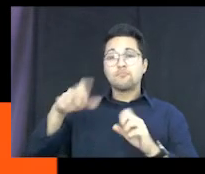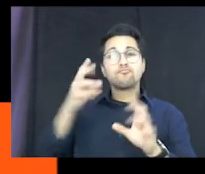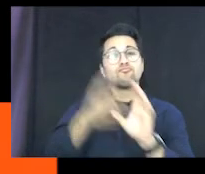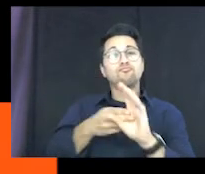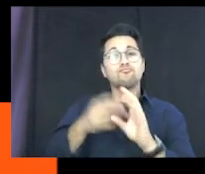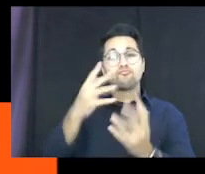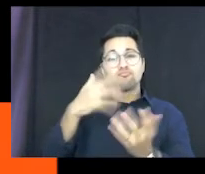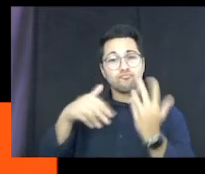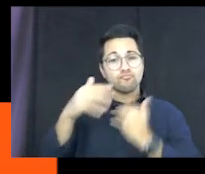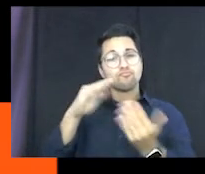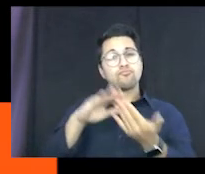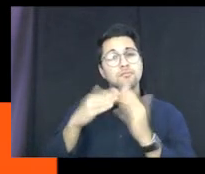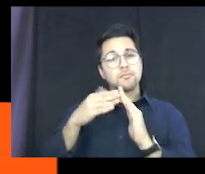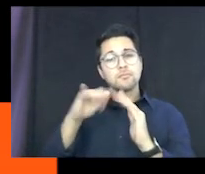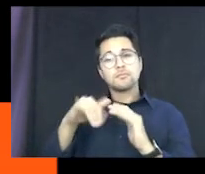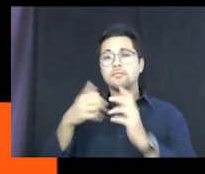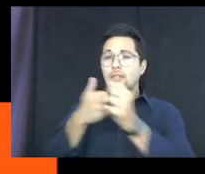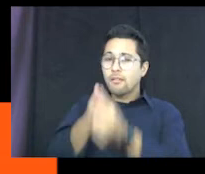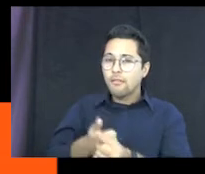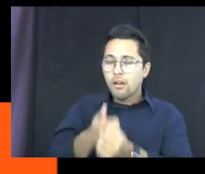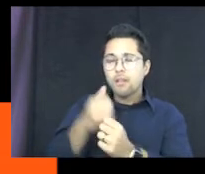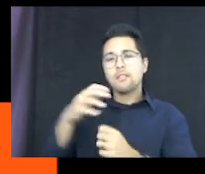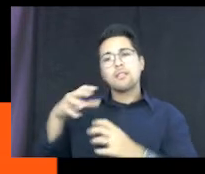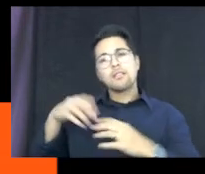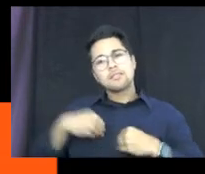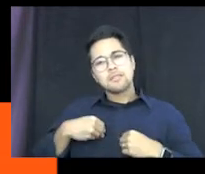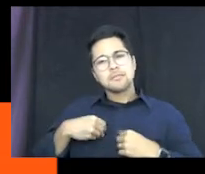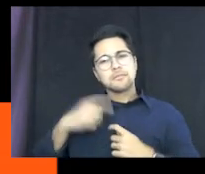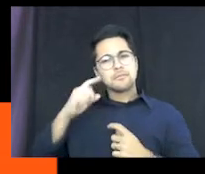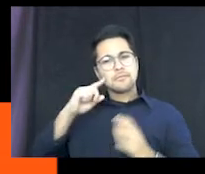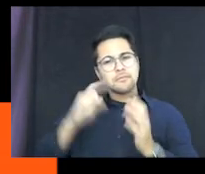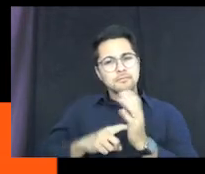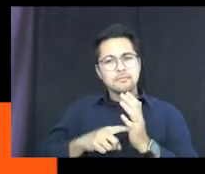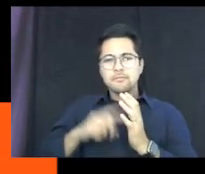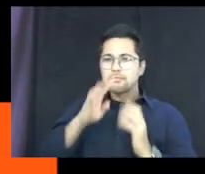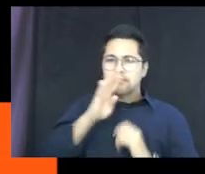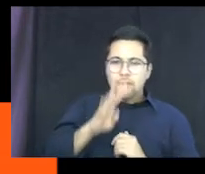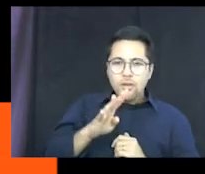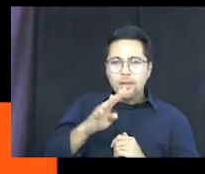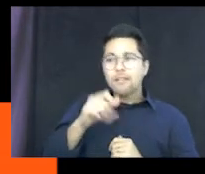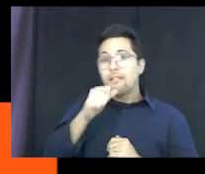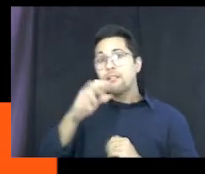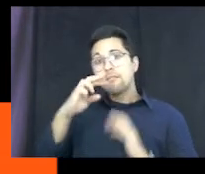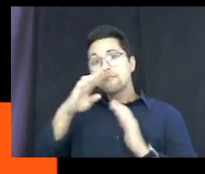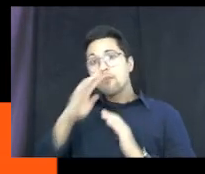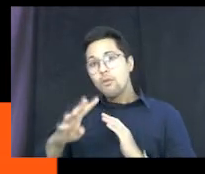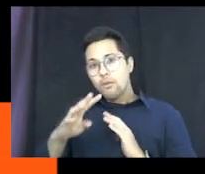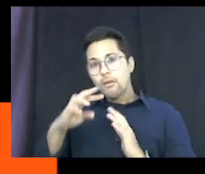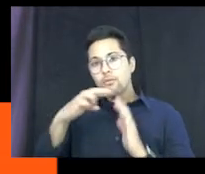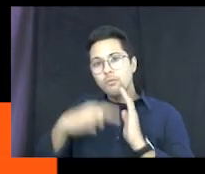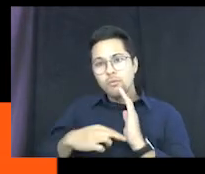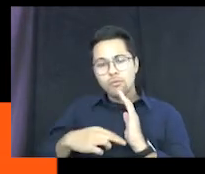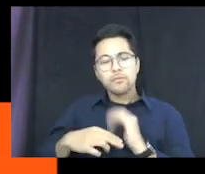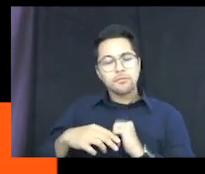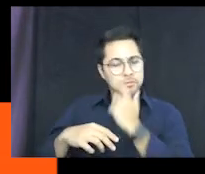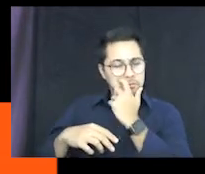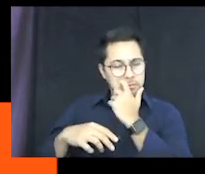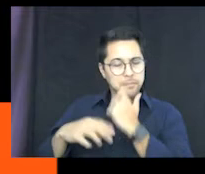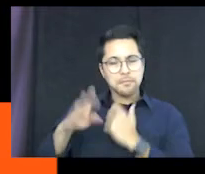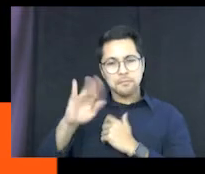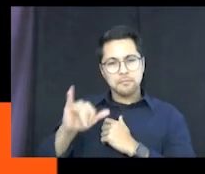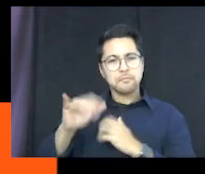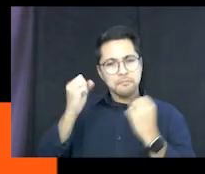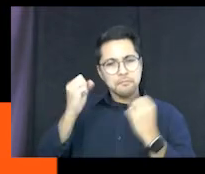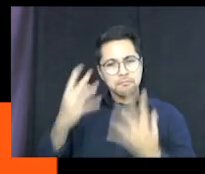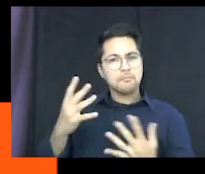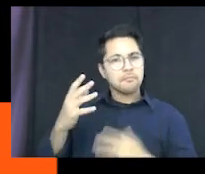community that follows and accepts the distinct spoken and unspoken rules that are desired by many autistic